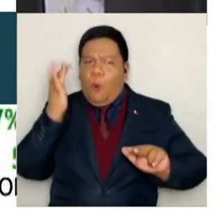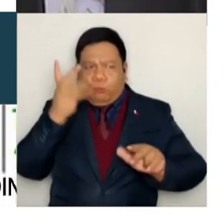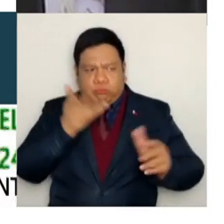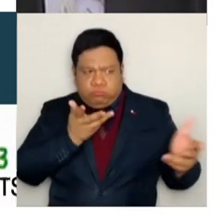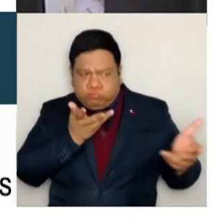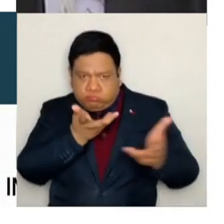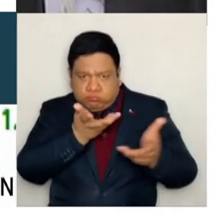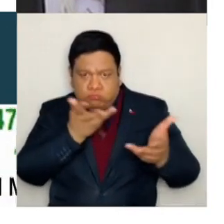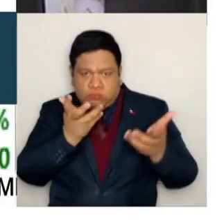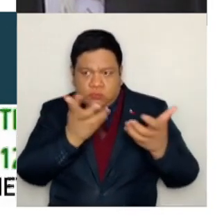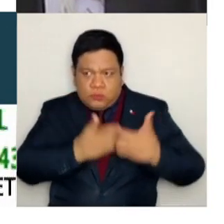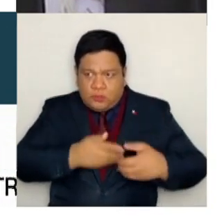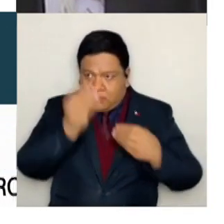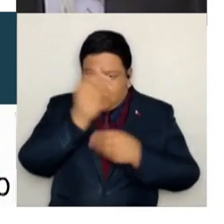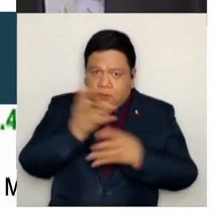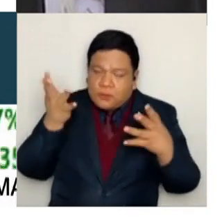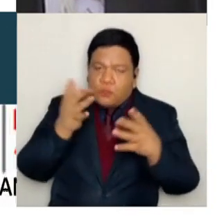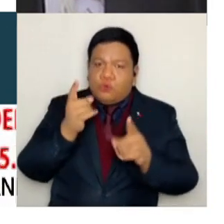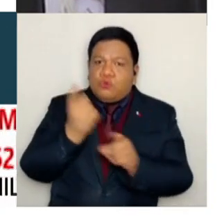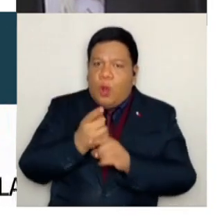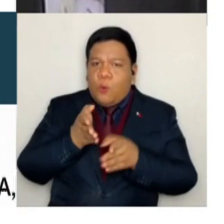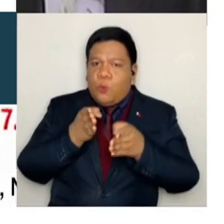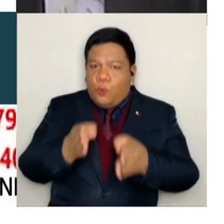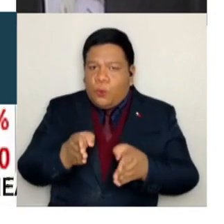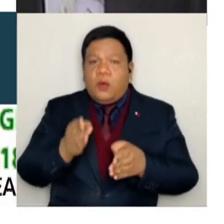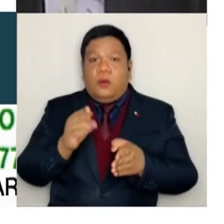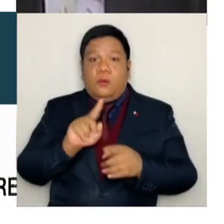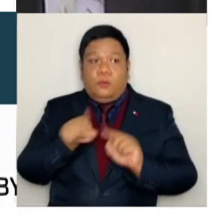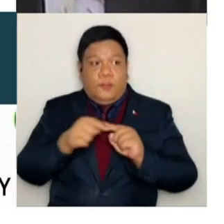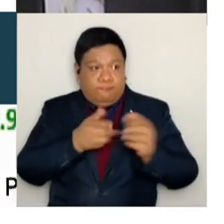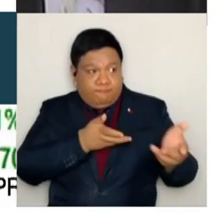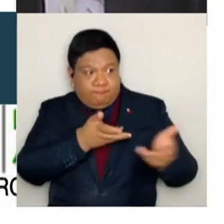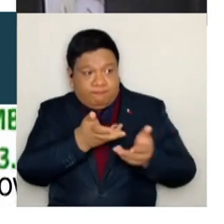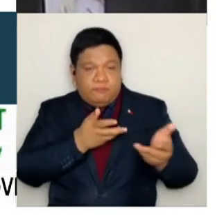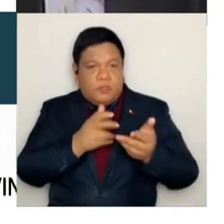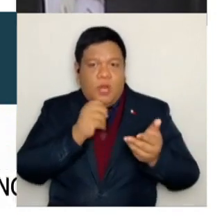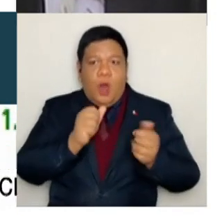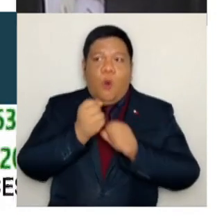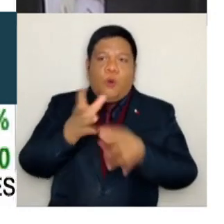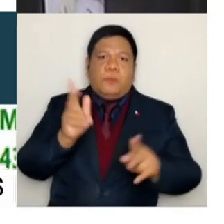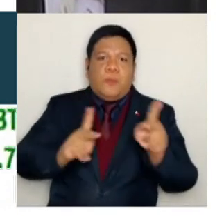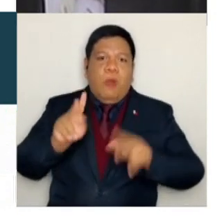to deliver it in such a way that when we communicate, we do not alarm the public and